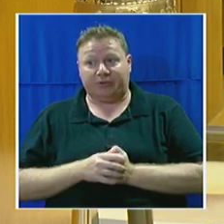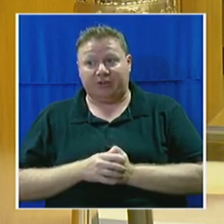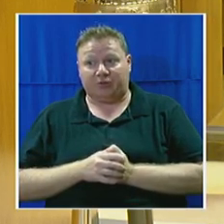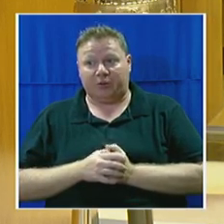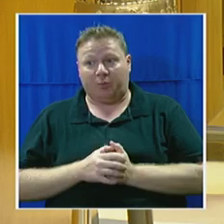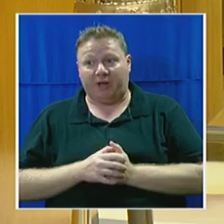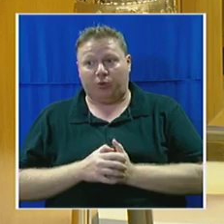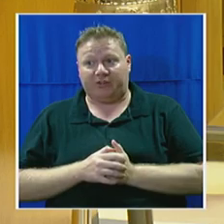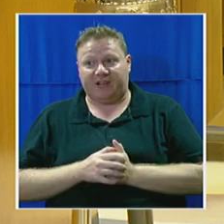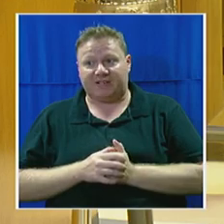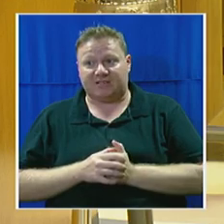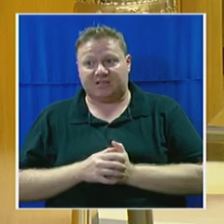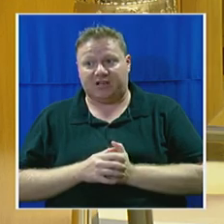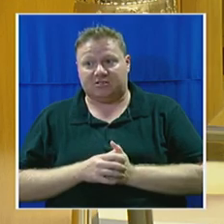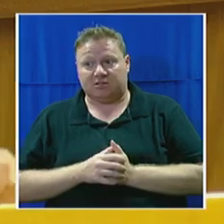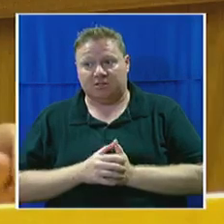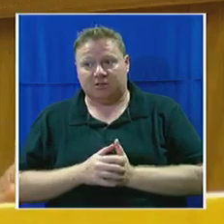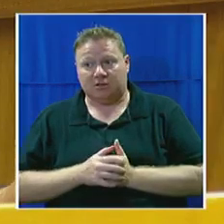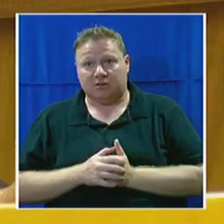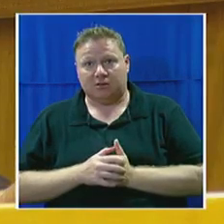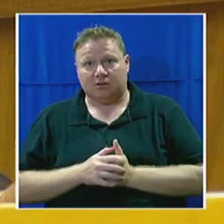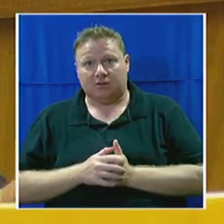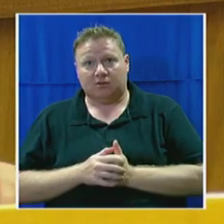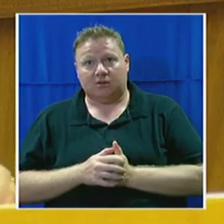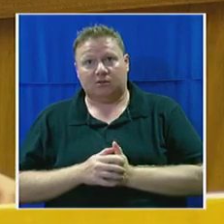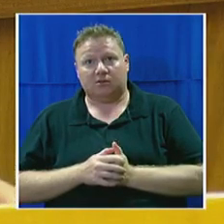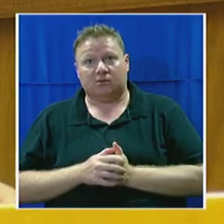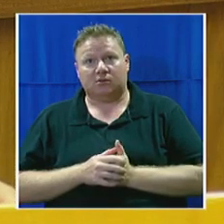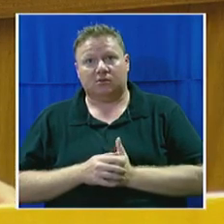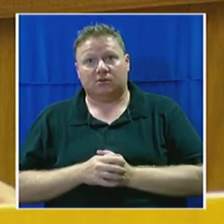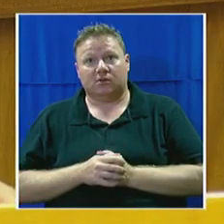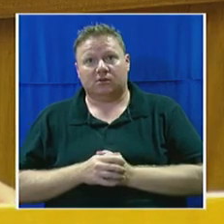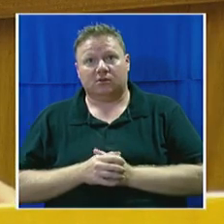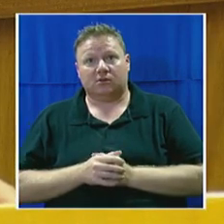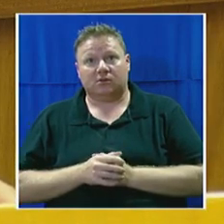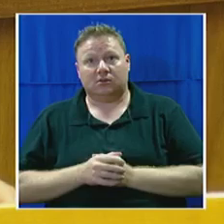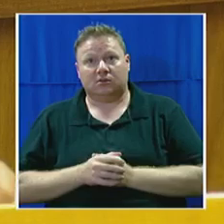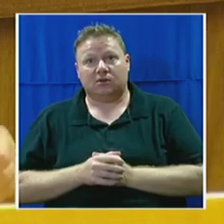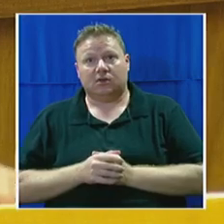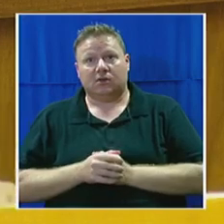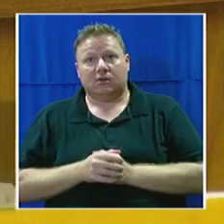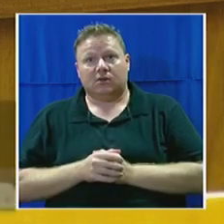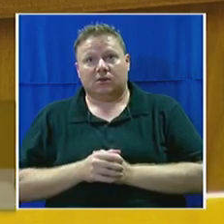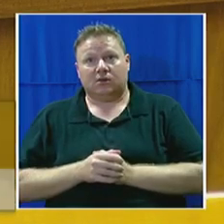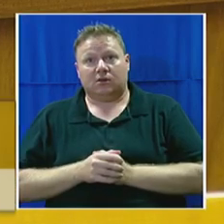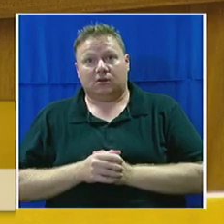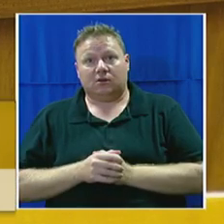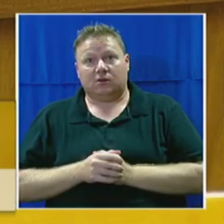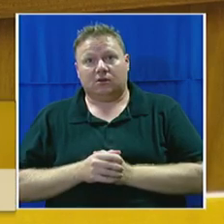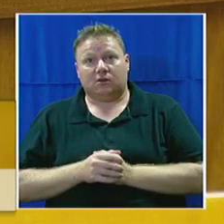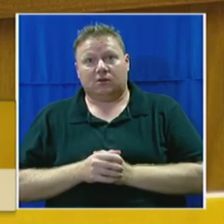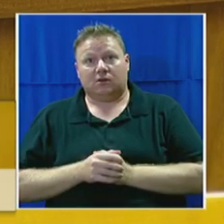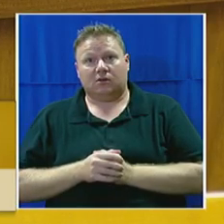Thank you. Minister Mboweni must be so pleased that his little friend, Aloe Ferox, is so hardy and